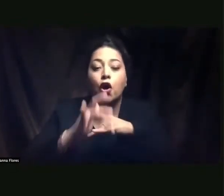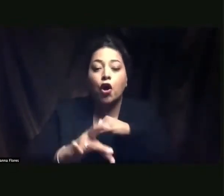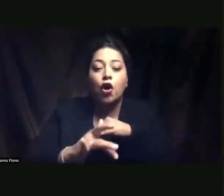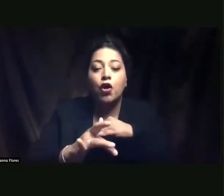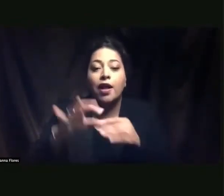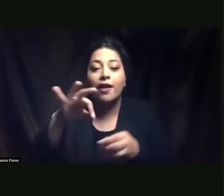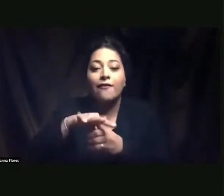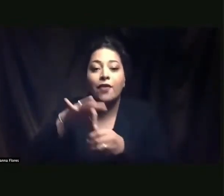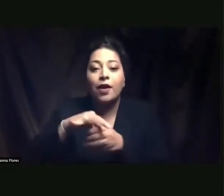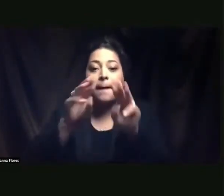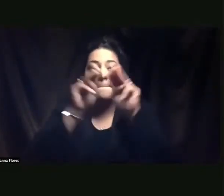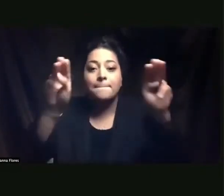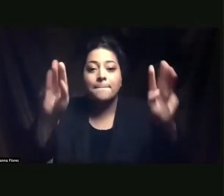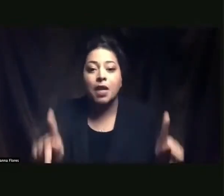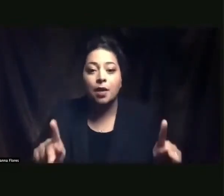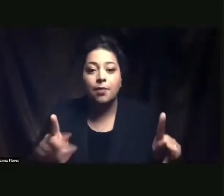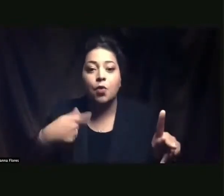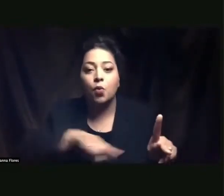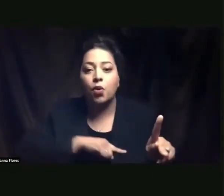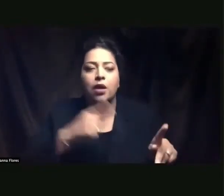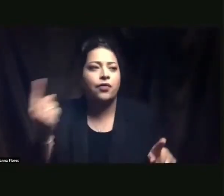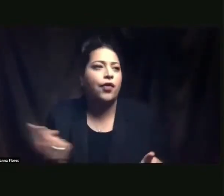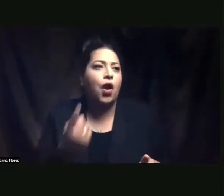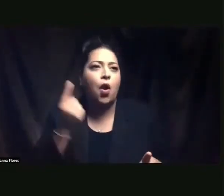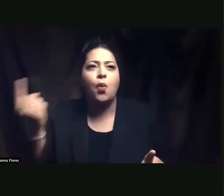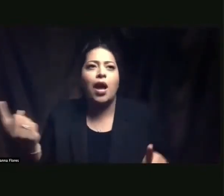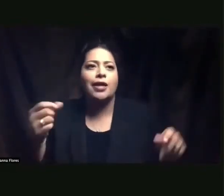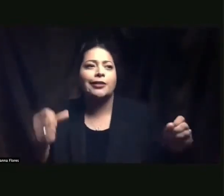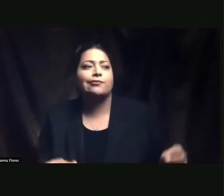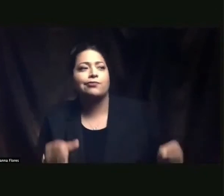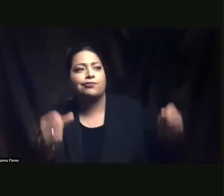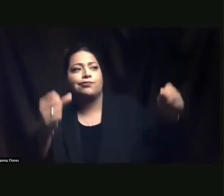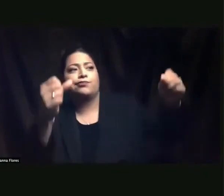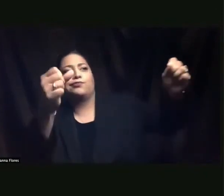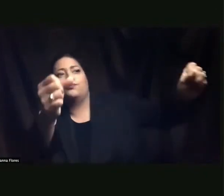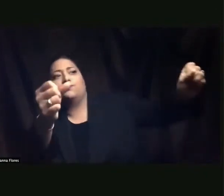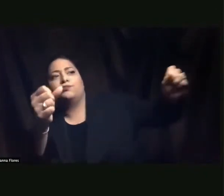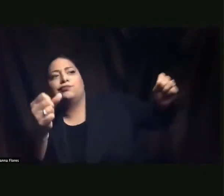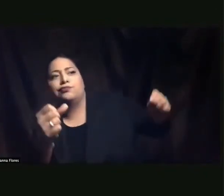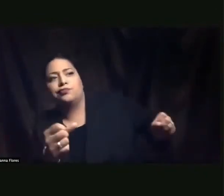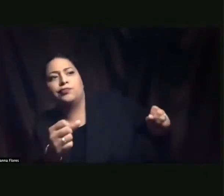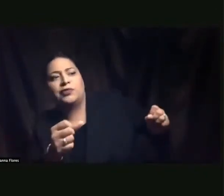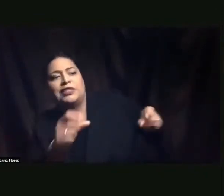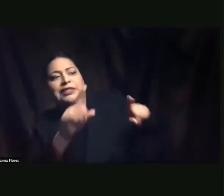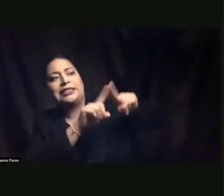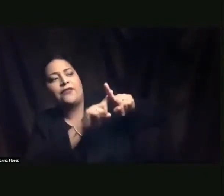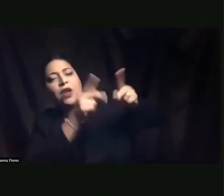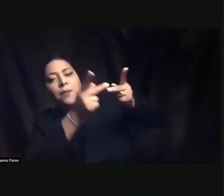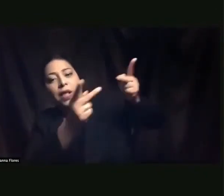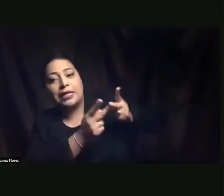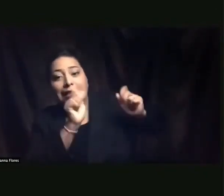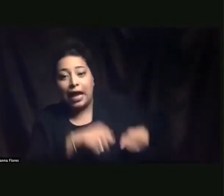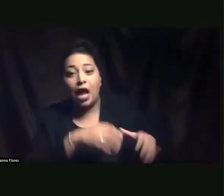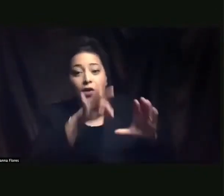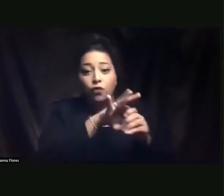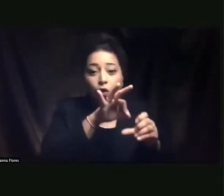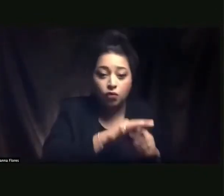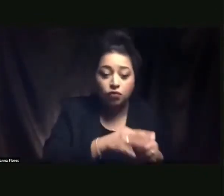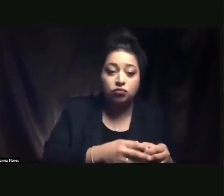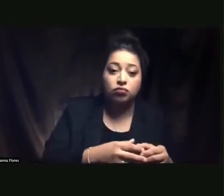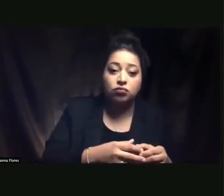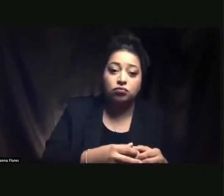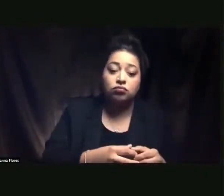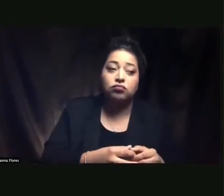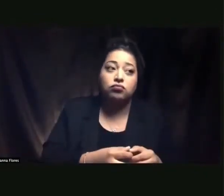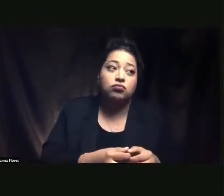have always put up an early voting and then polling places map. And now that you can vote any place during election day, we